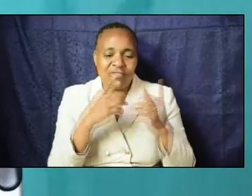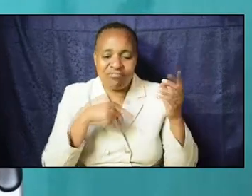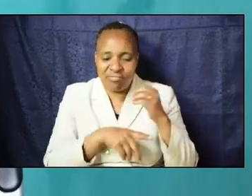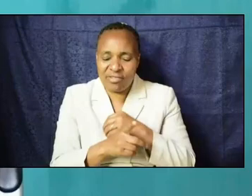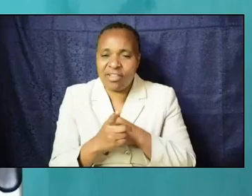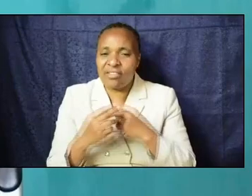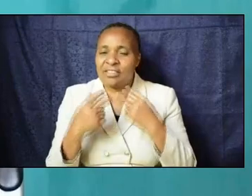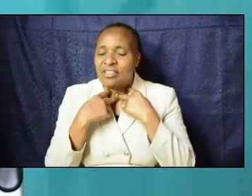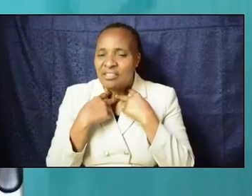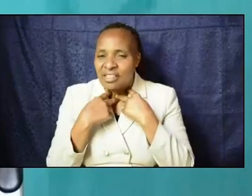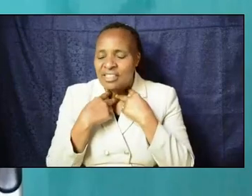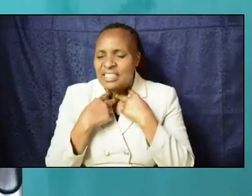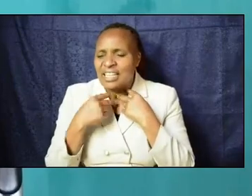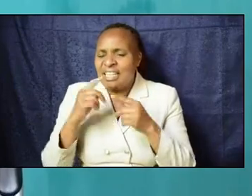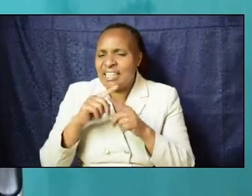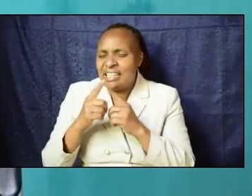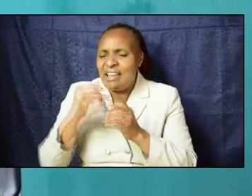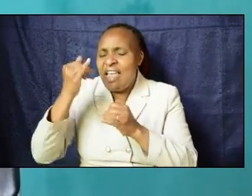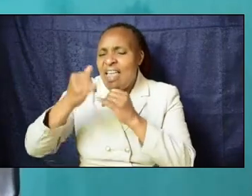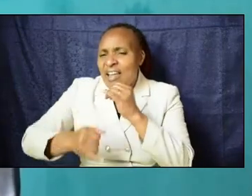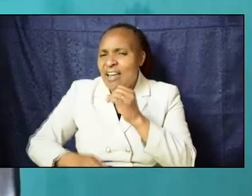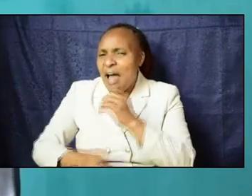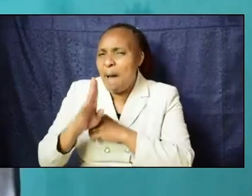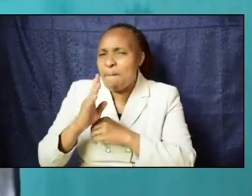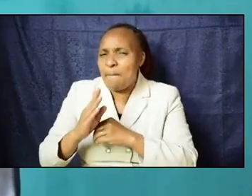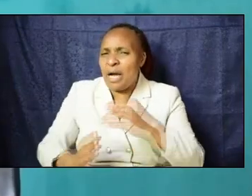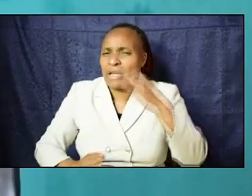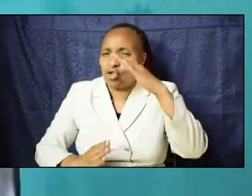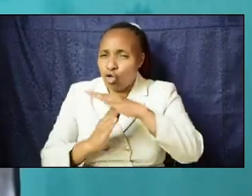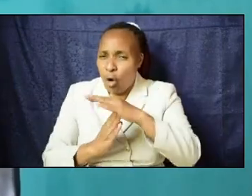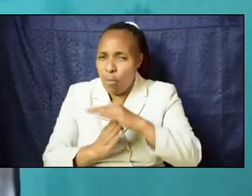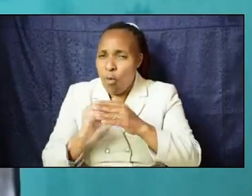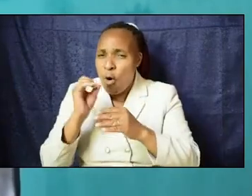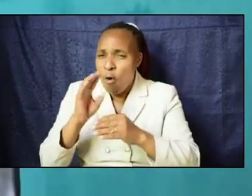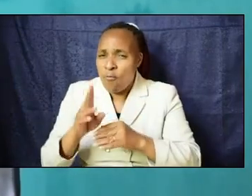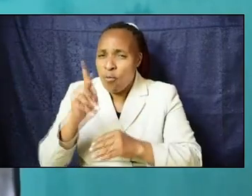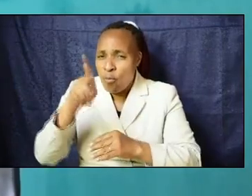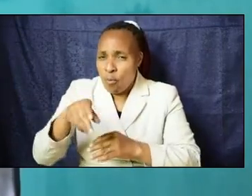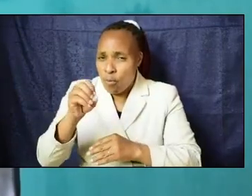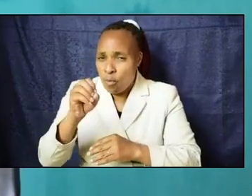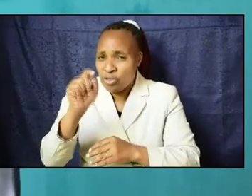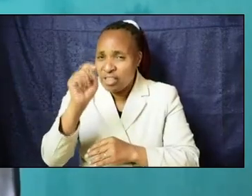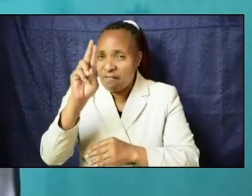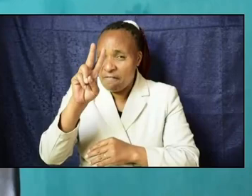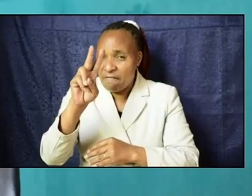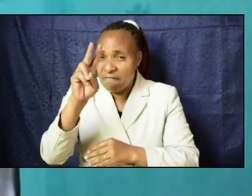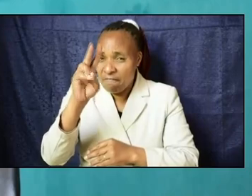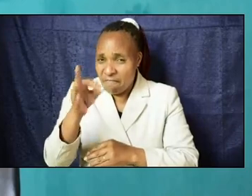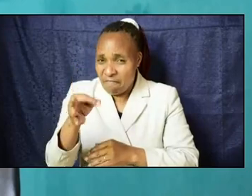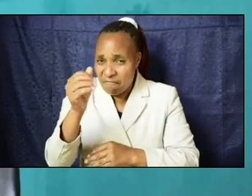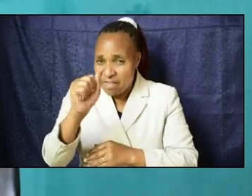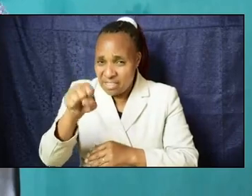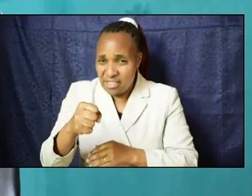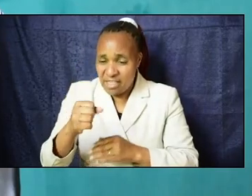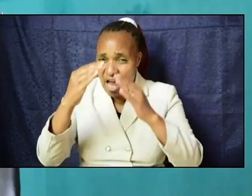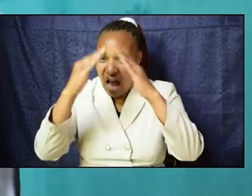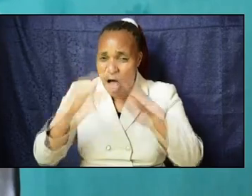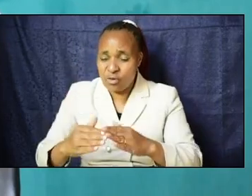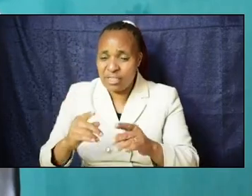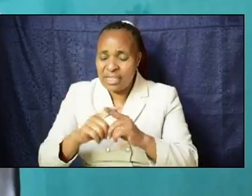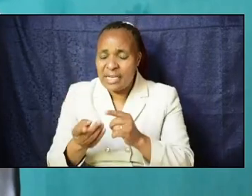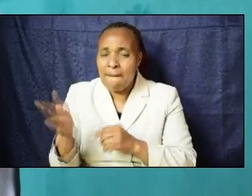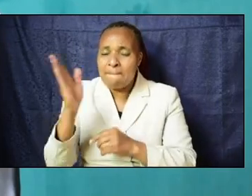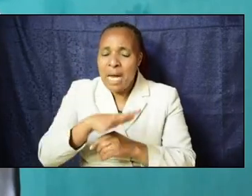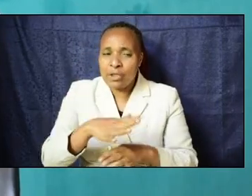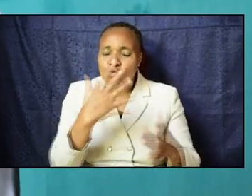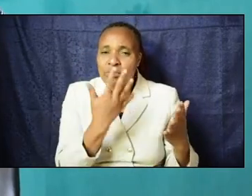into slavery, end up again as head of Potiphar's house. And after going to head Potiphar's house, you're taken back to